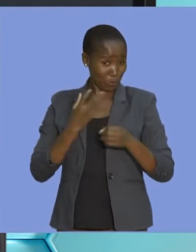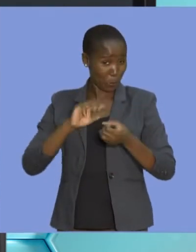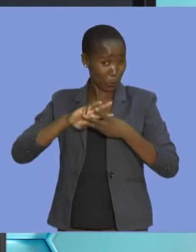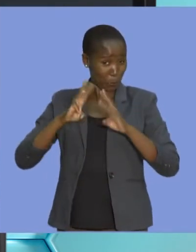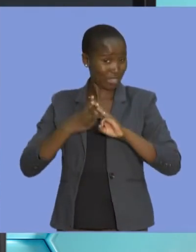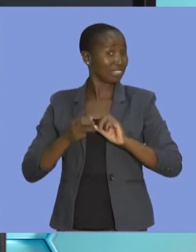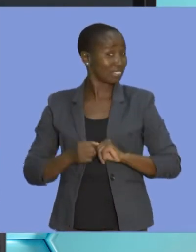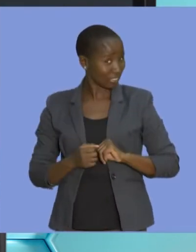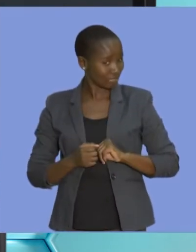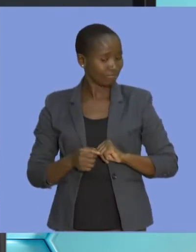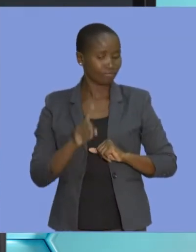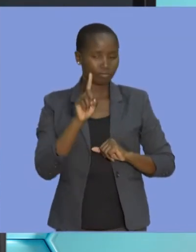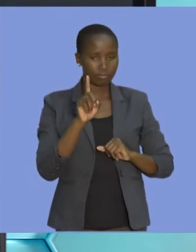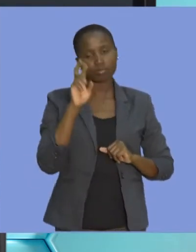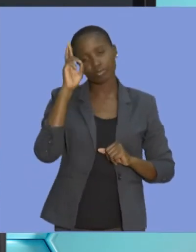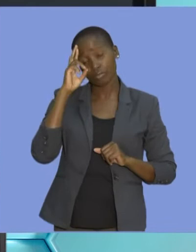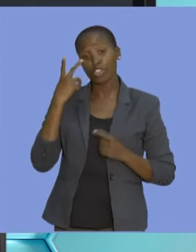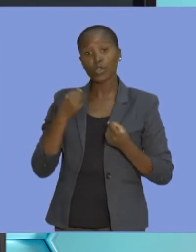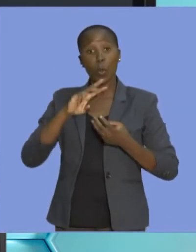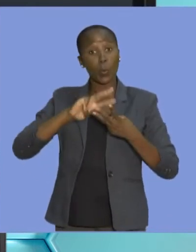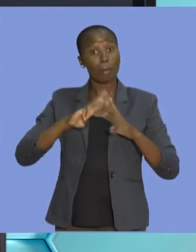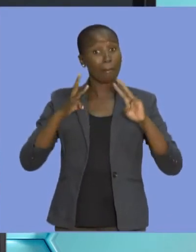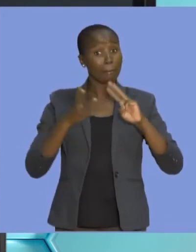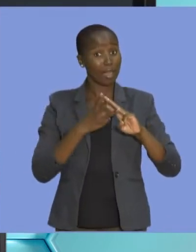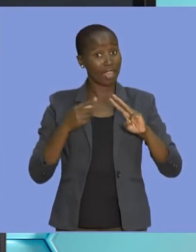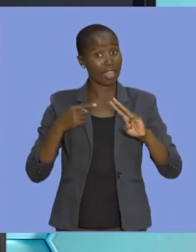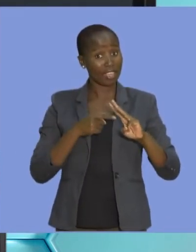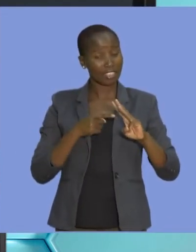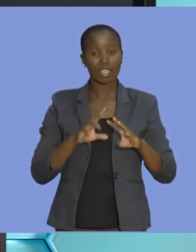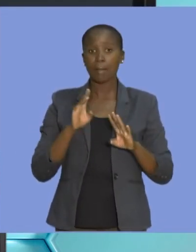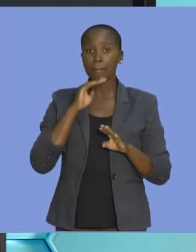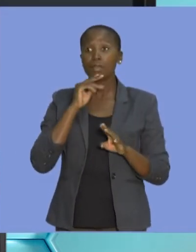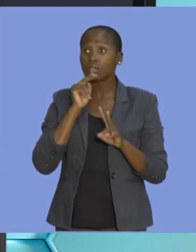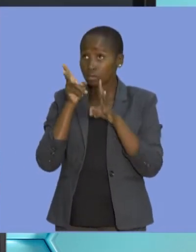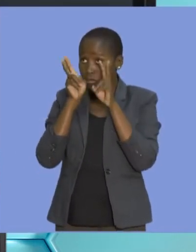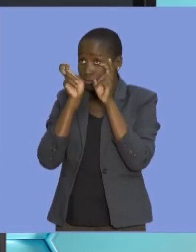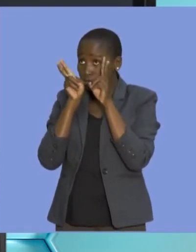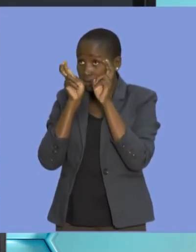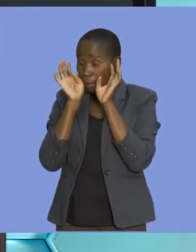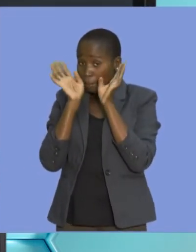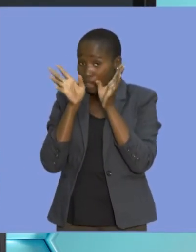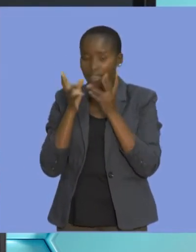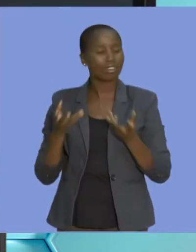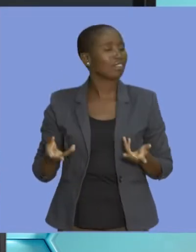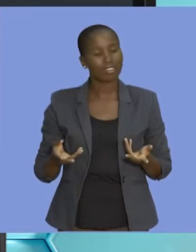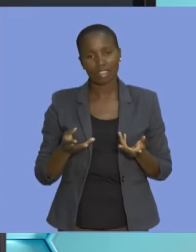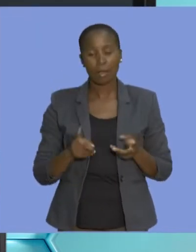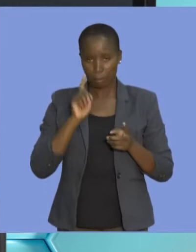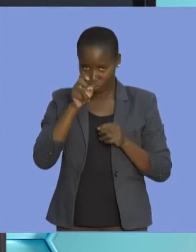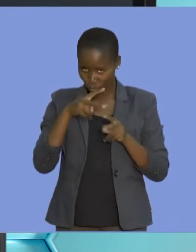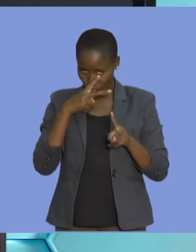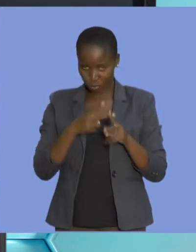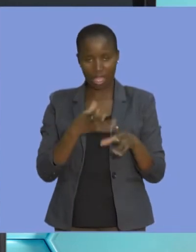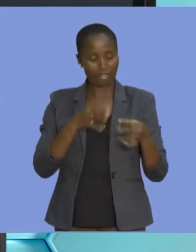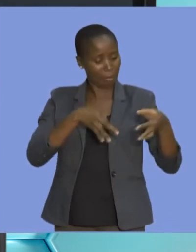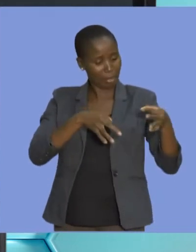And remember, doing your mathematics doesn't mean observing. Yes, there's some observing, but you need a pen and paper